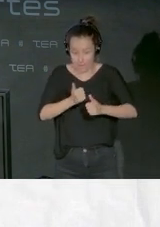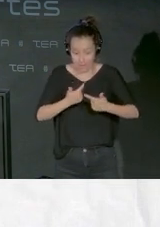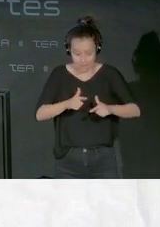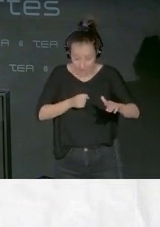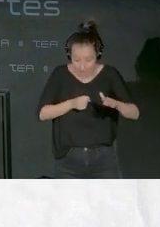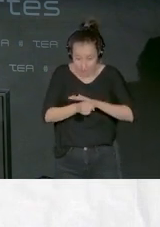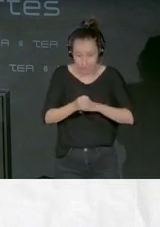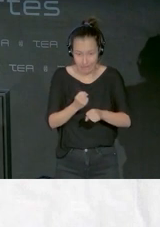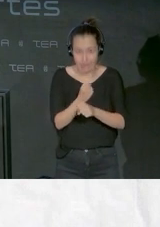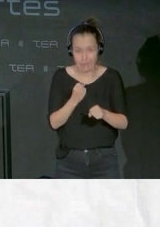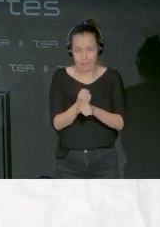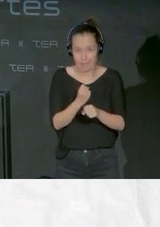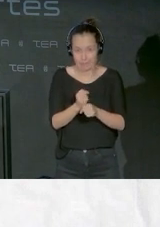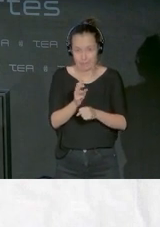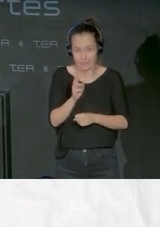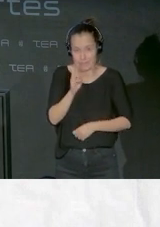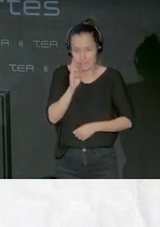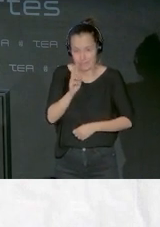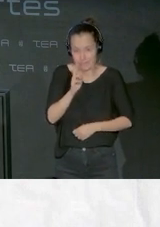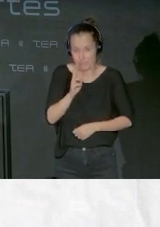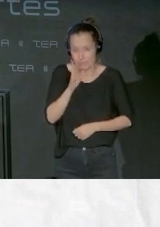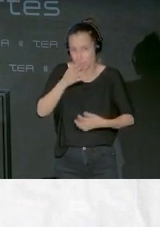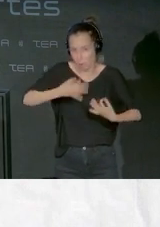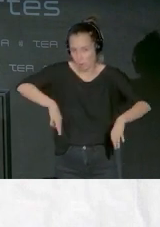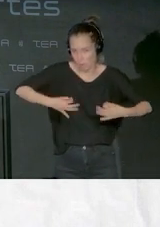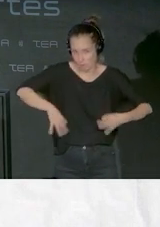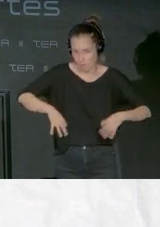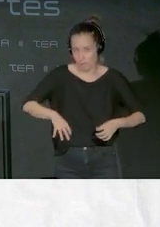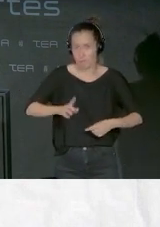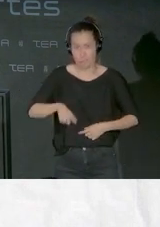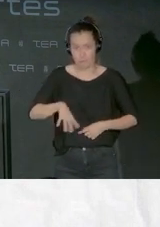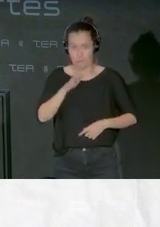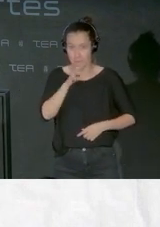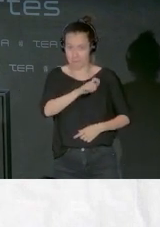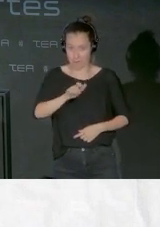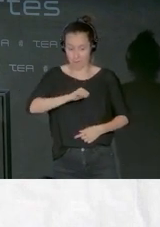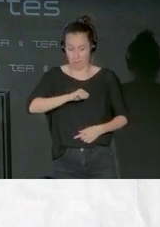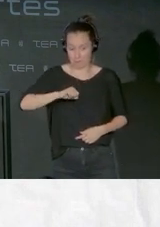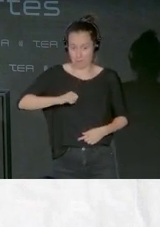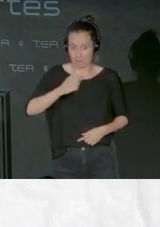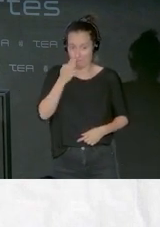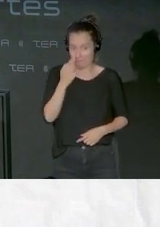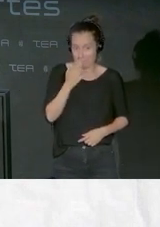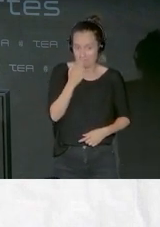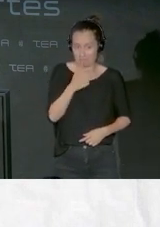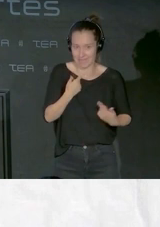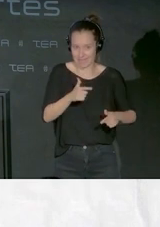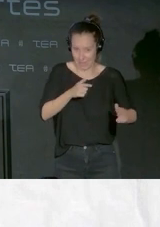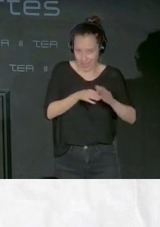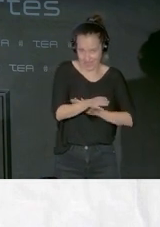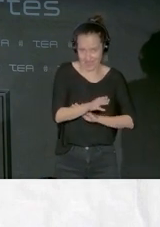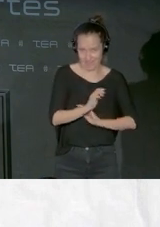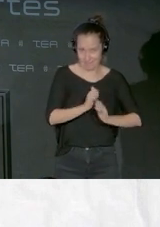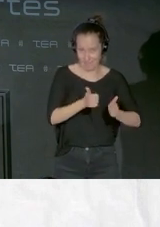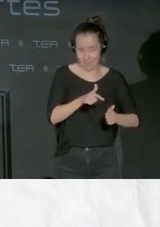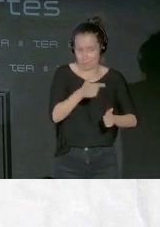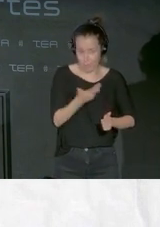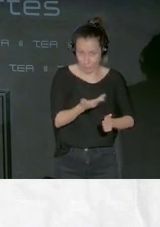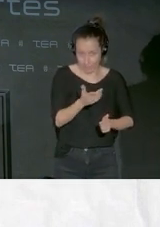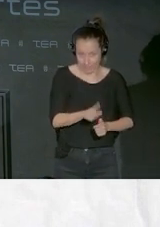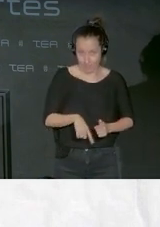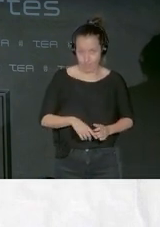area that both employees and employers that we spoke to highlighted, really. So them self-teaching, particularly through